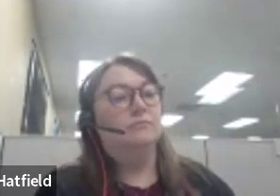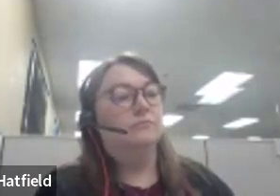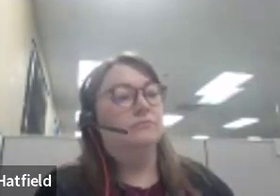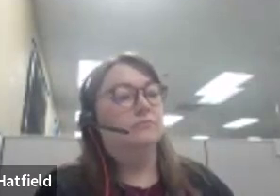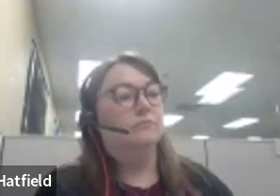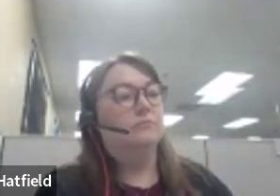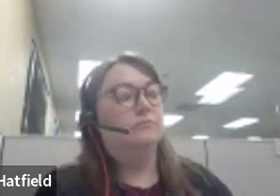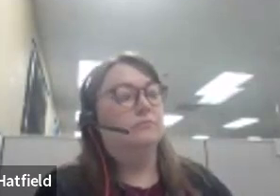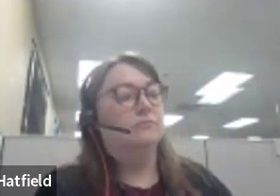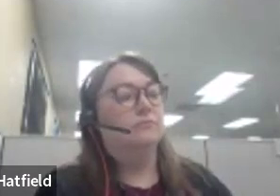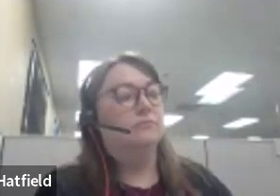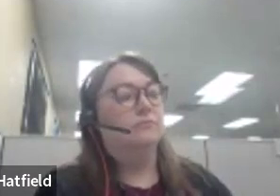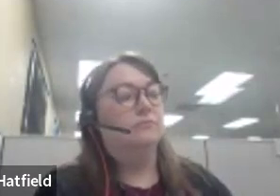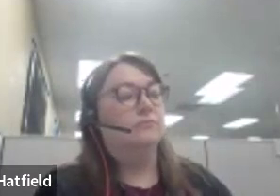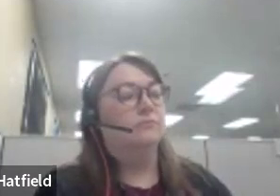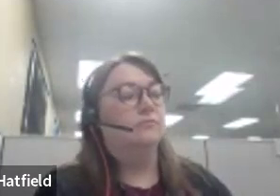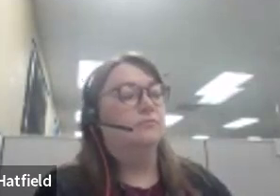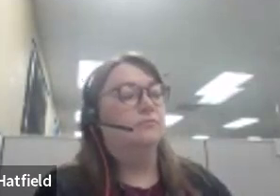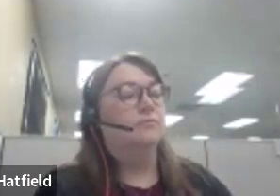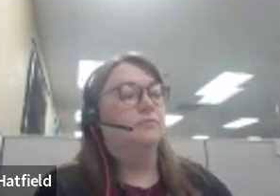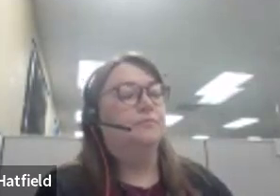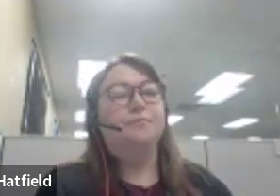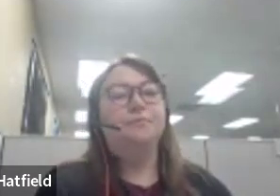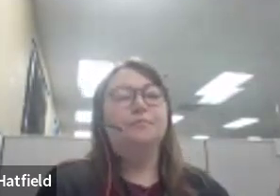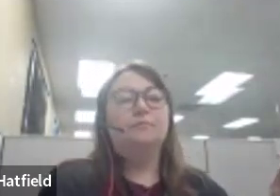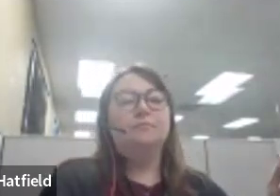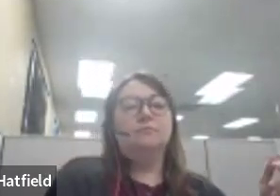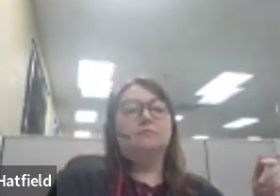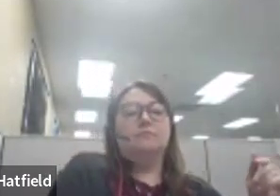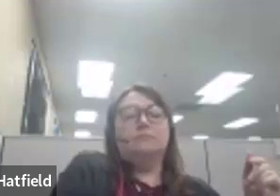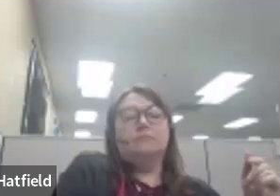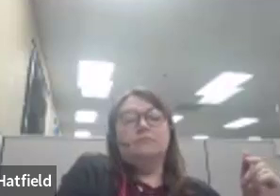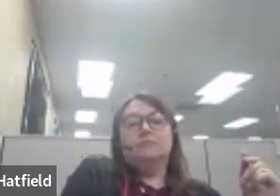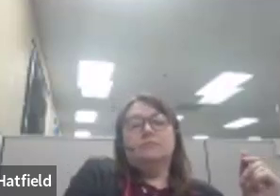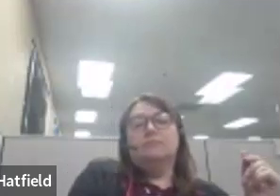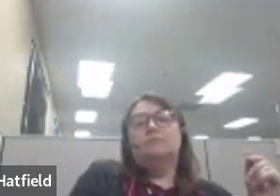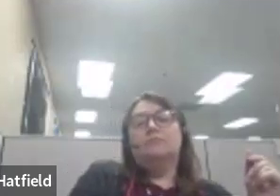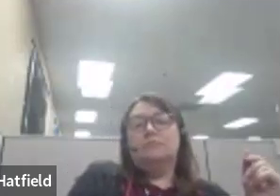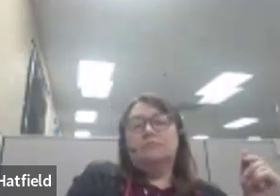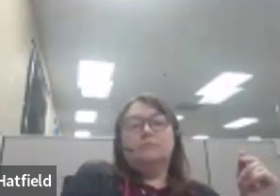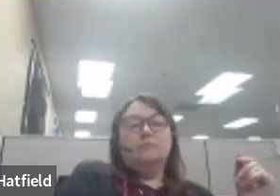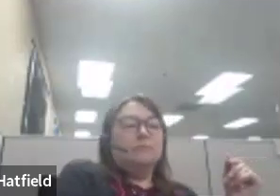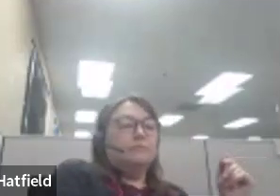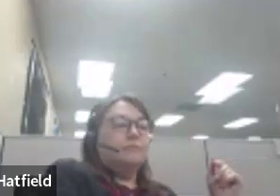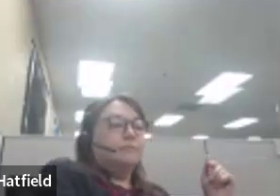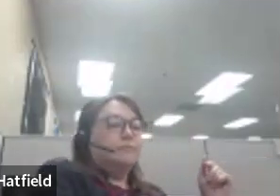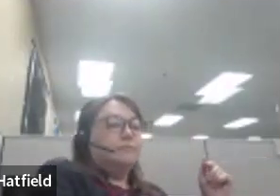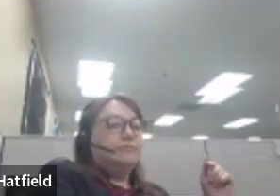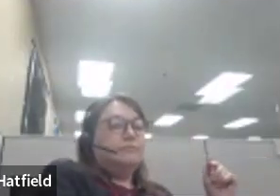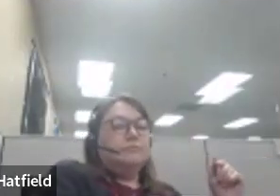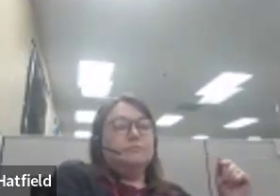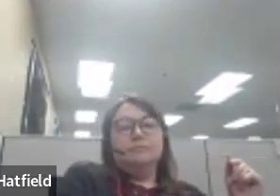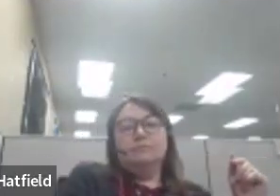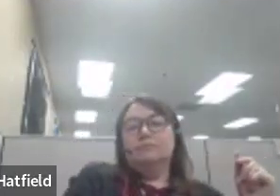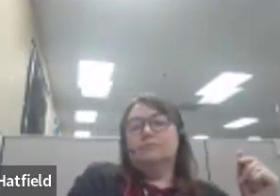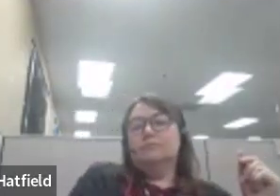be a vendor of the regional center. So submit those at the same time as your grant proposal if you are interested in these